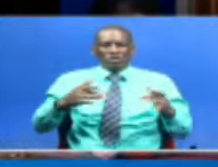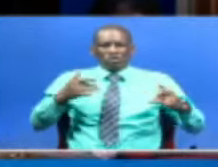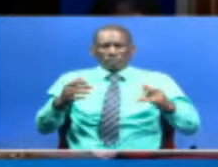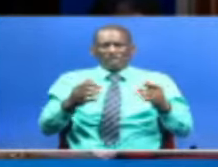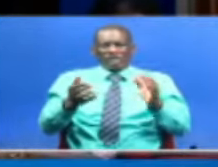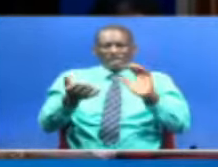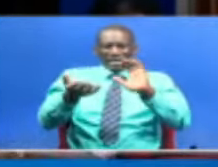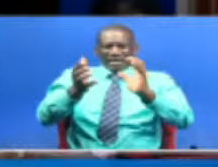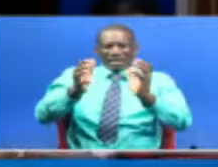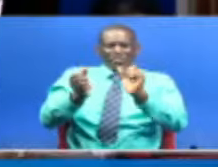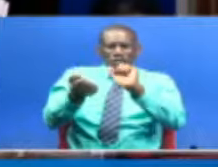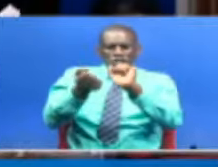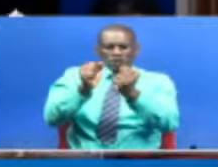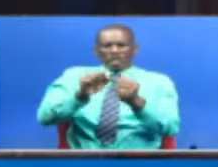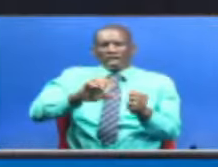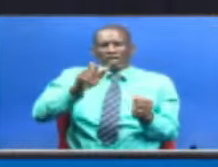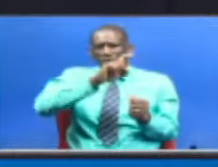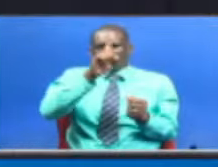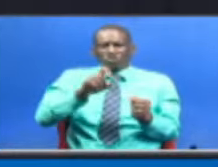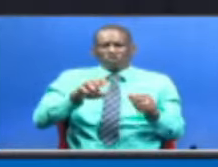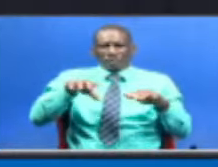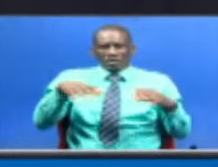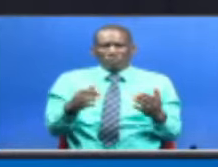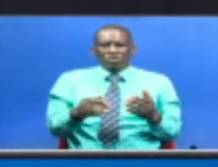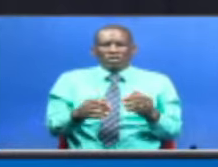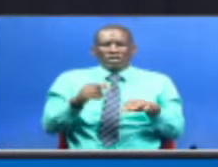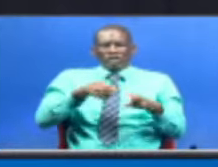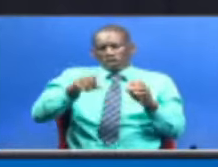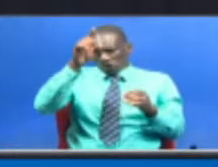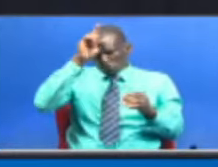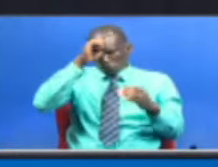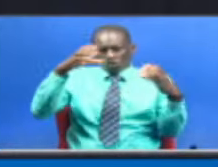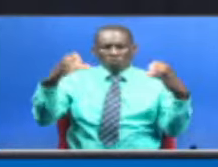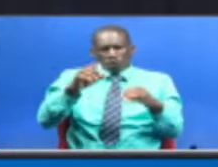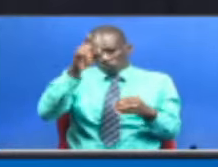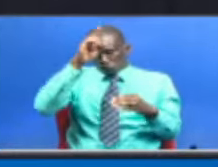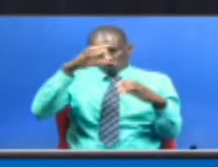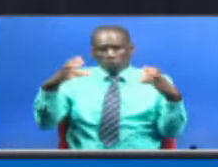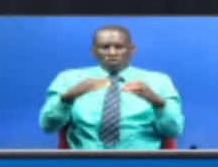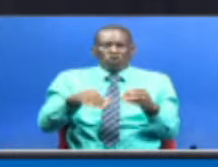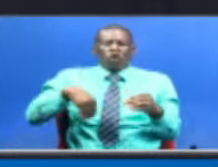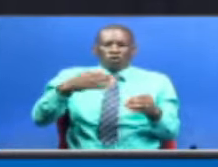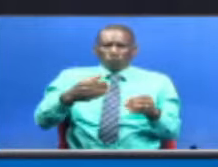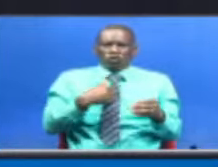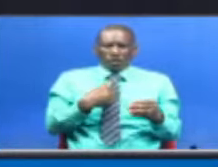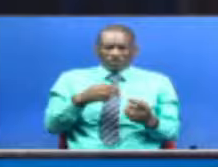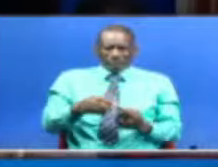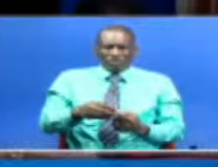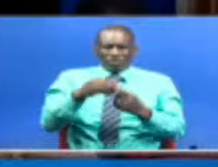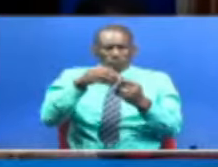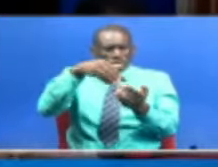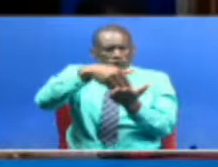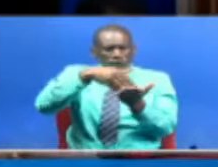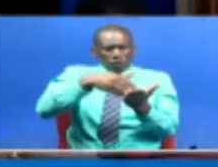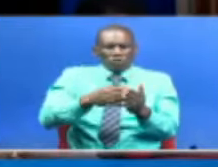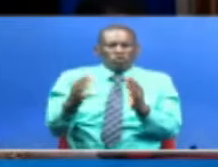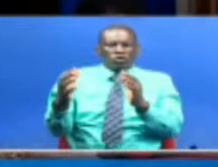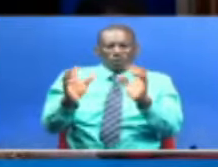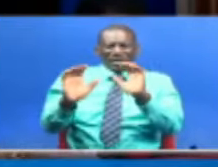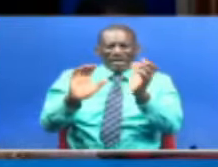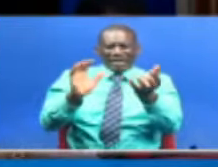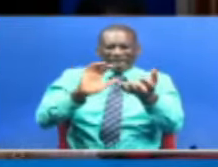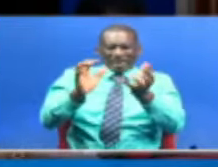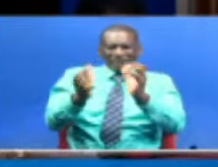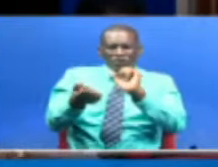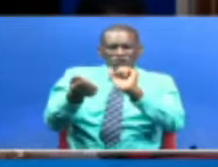changes? The other question is, in rural communities, we often have unique vulnerabilities to climate change, such